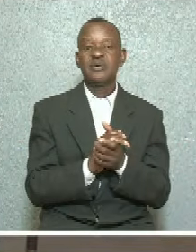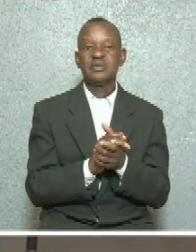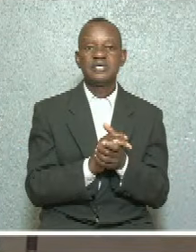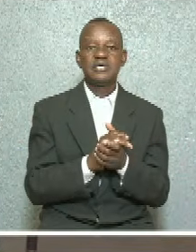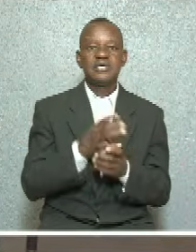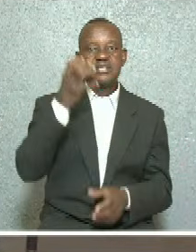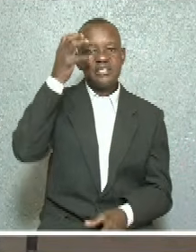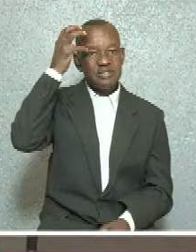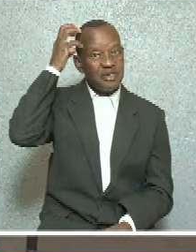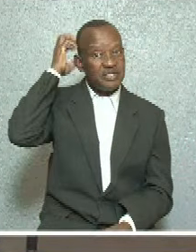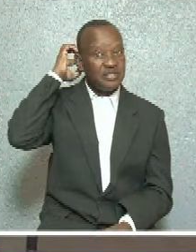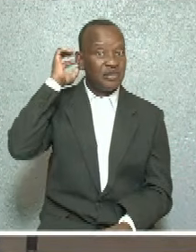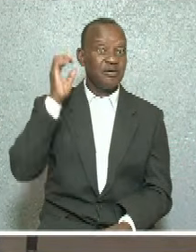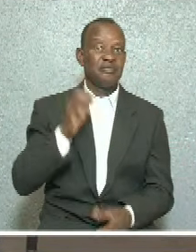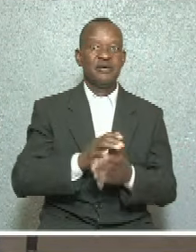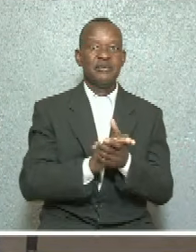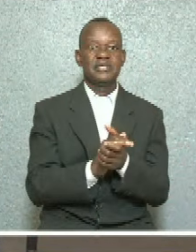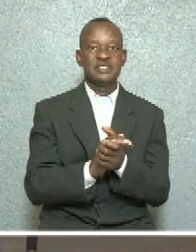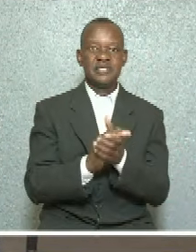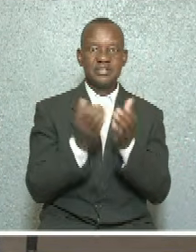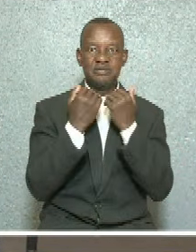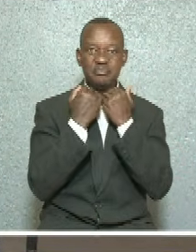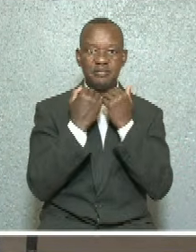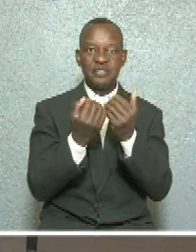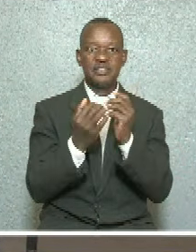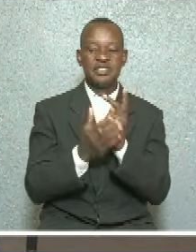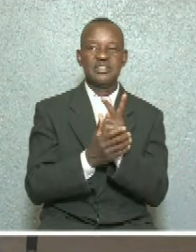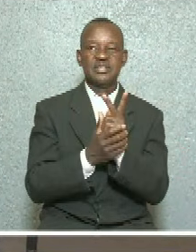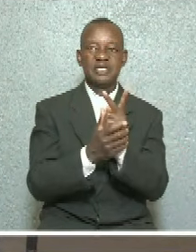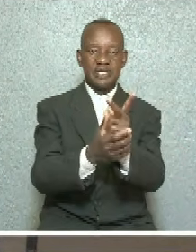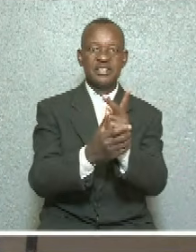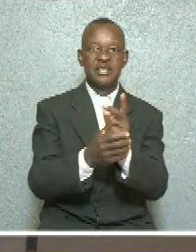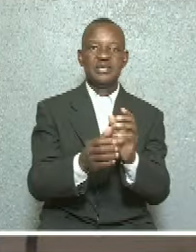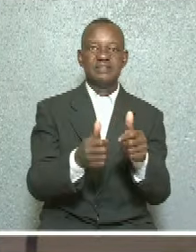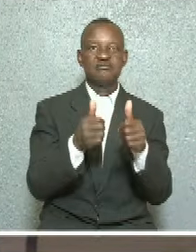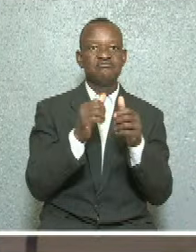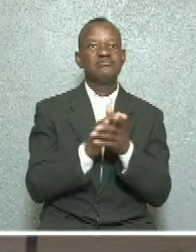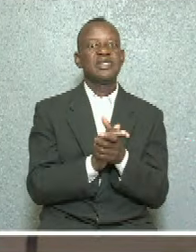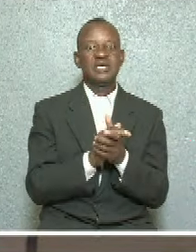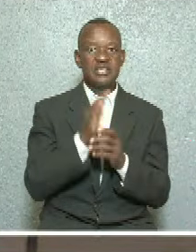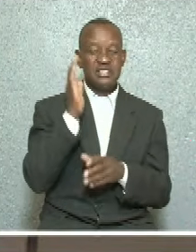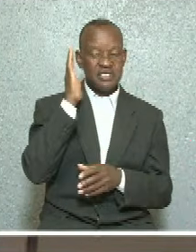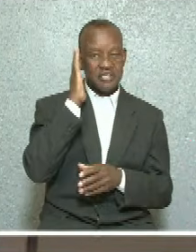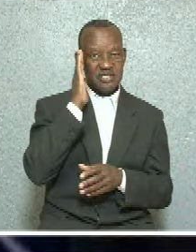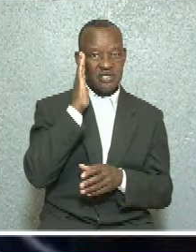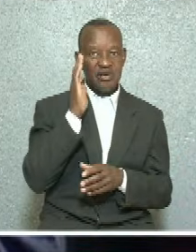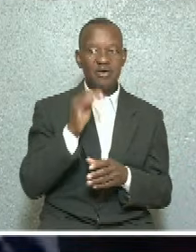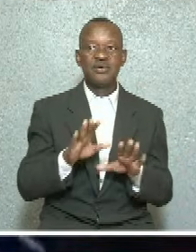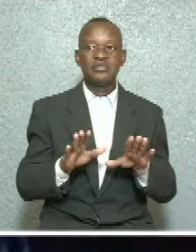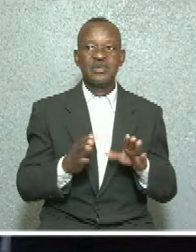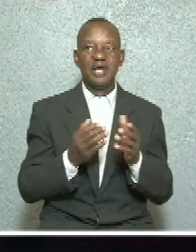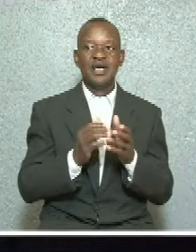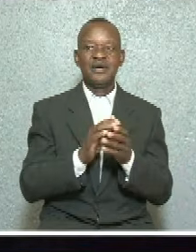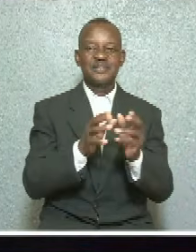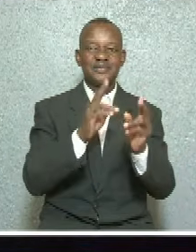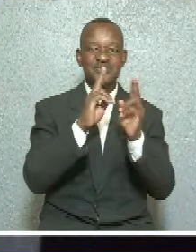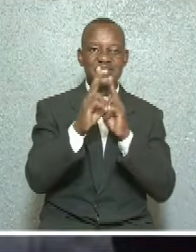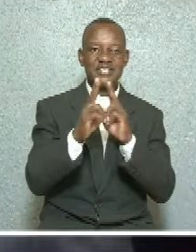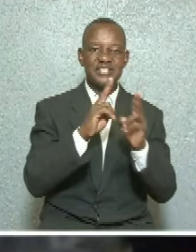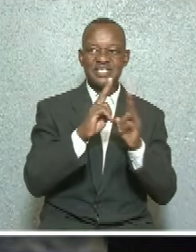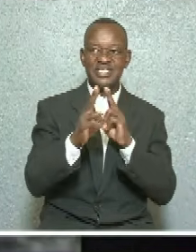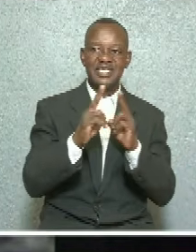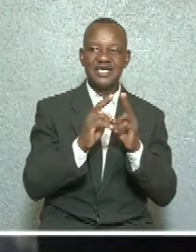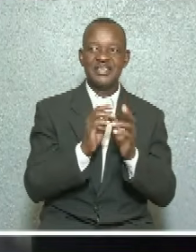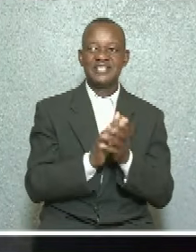president. We know he had great negotiation skills. She's here. Ladies and gentlemen, shall we rise and welcome Honorable